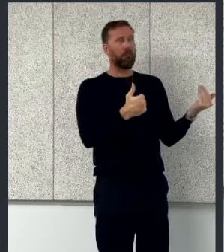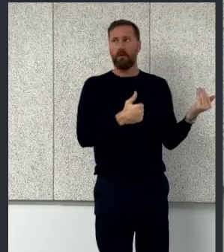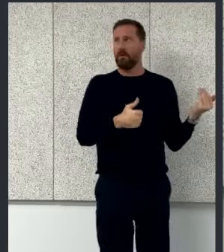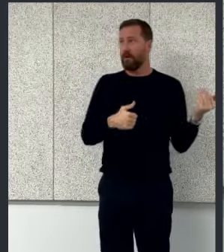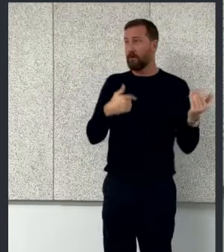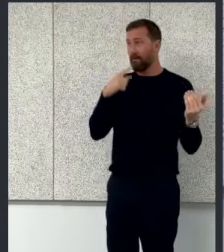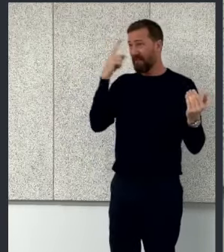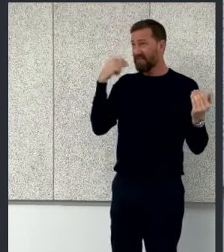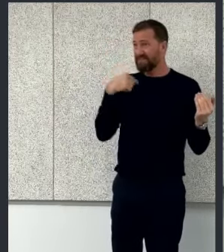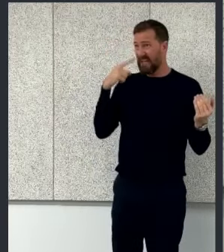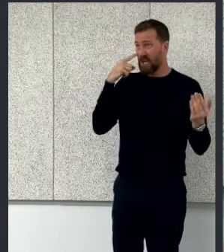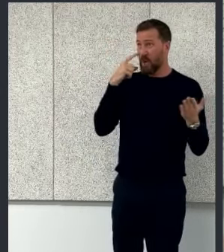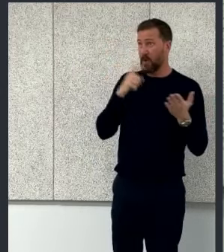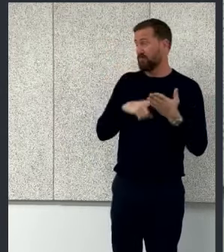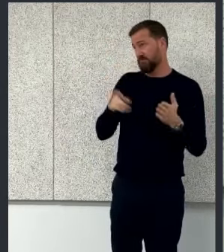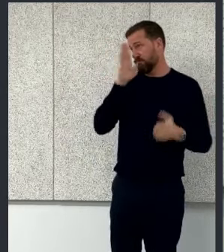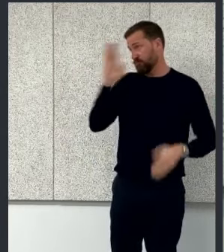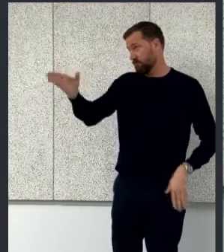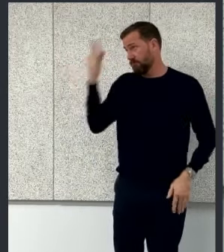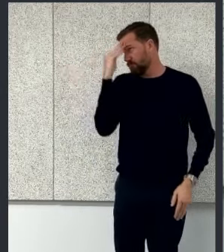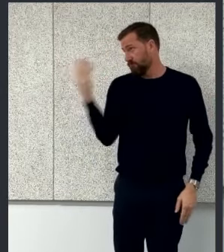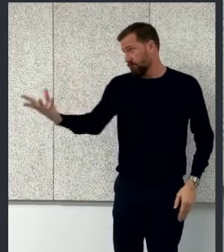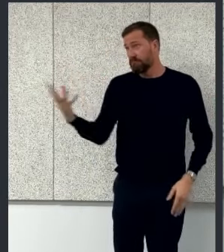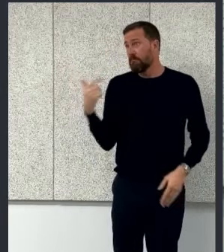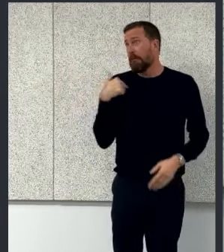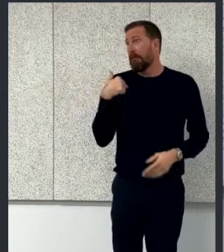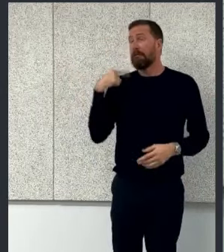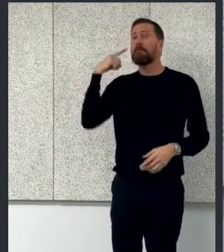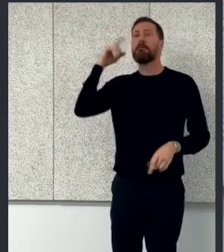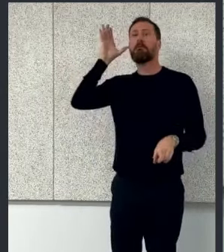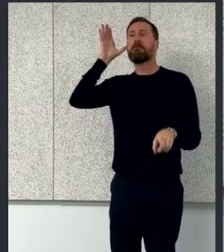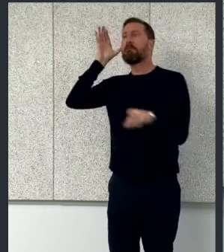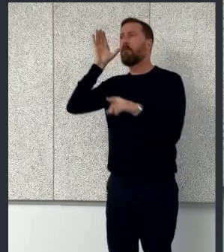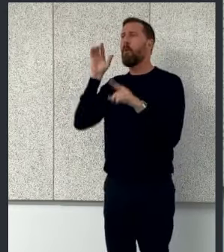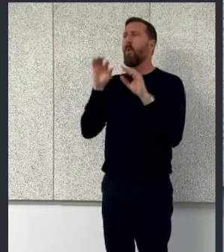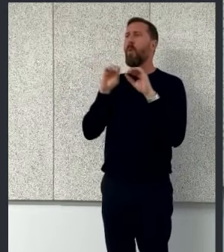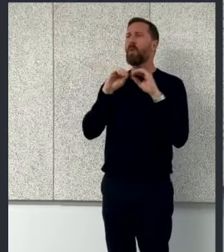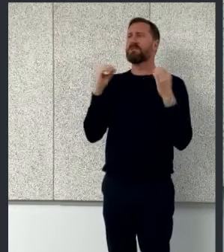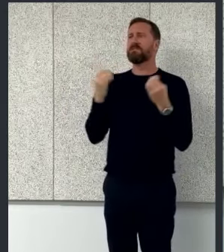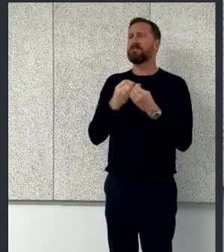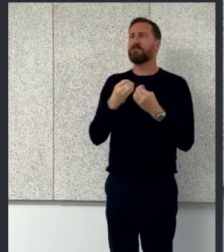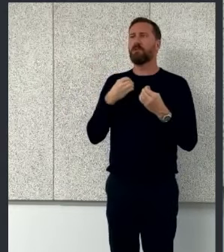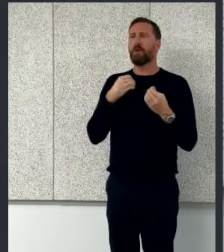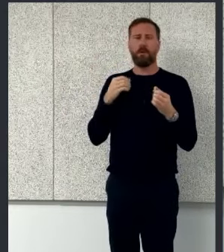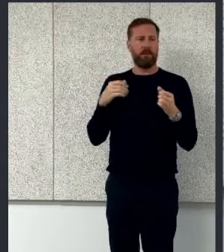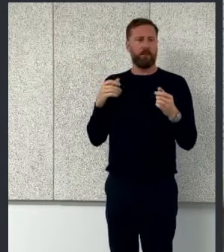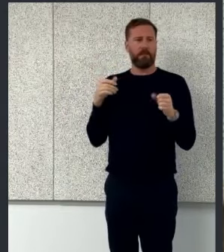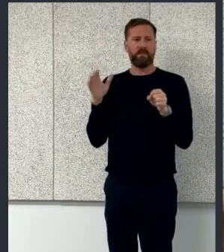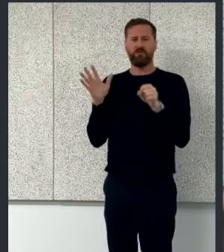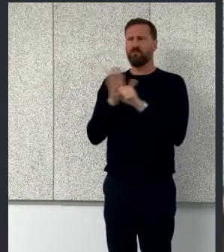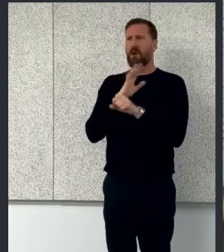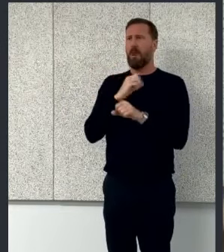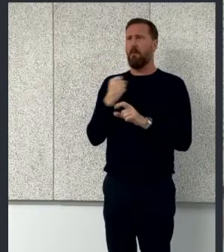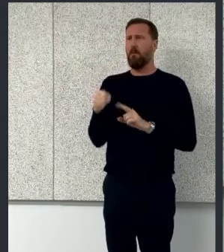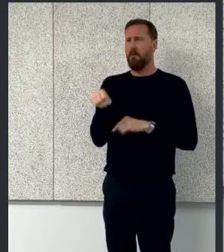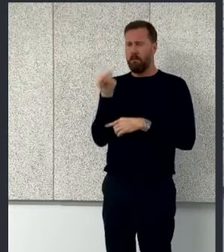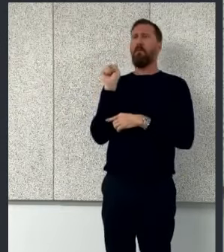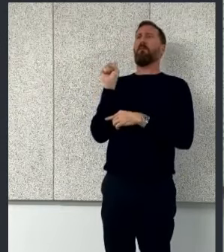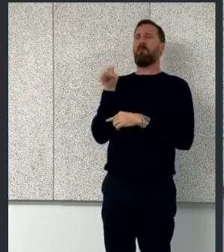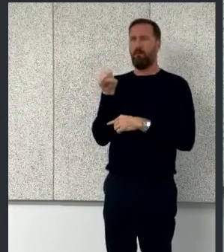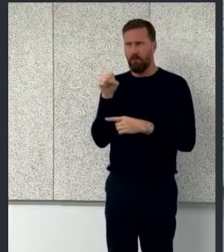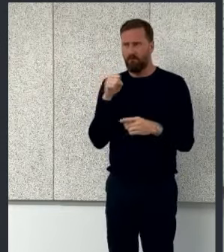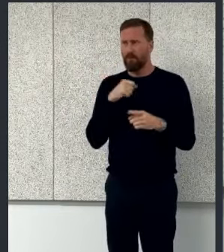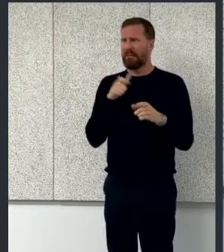I'm just real talk hearing organizations be straight up punished from funders.